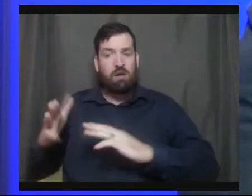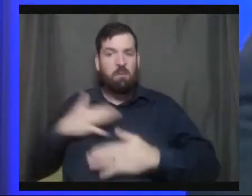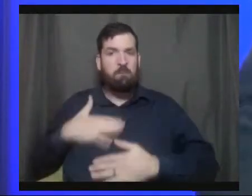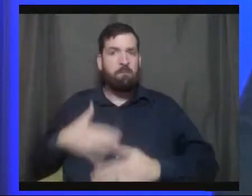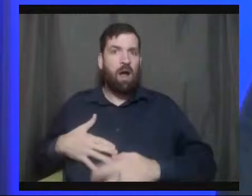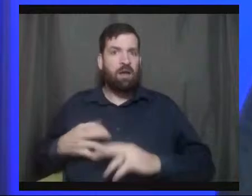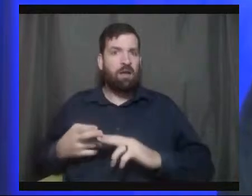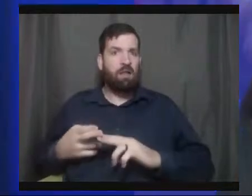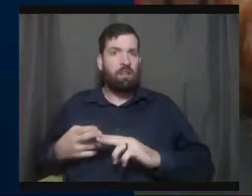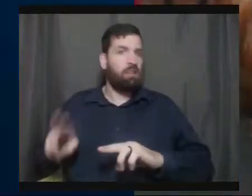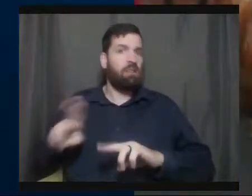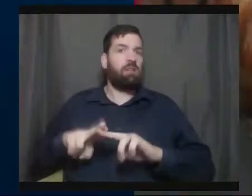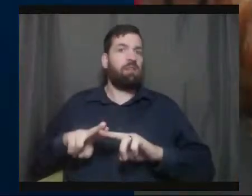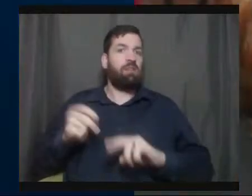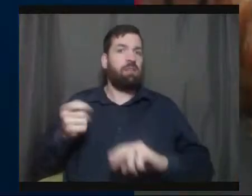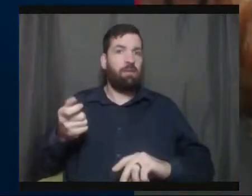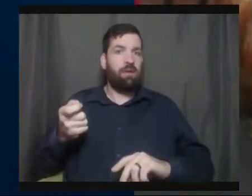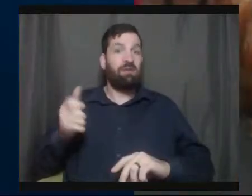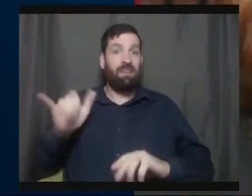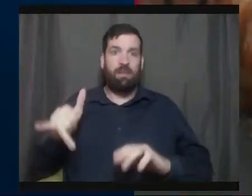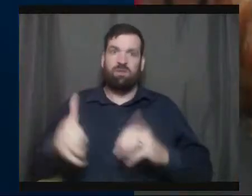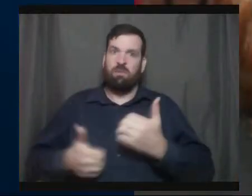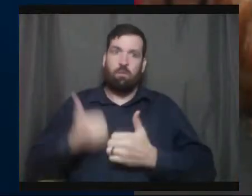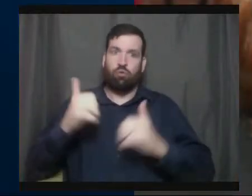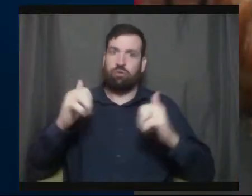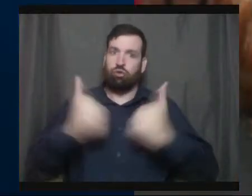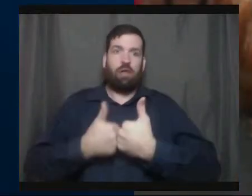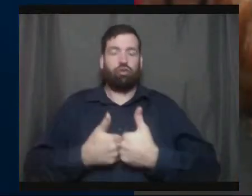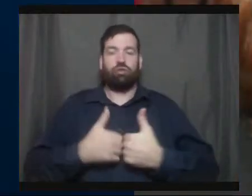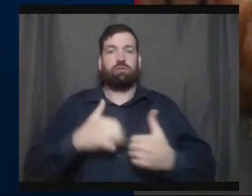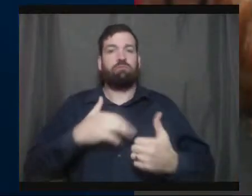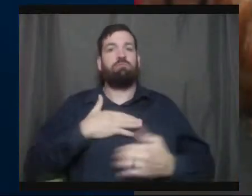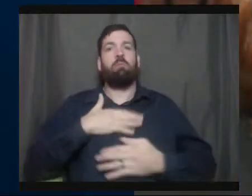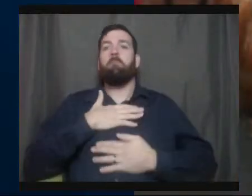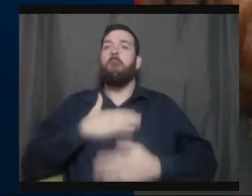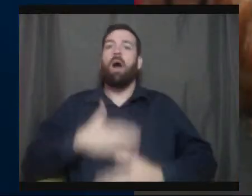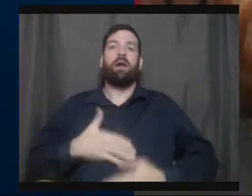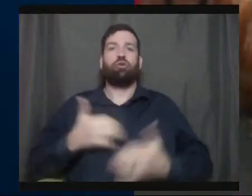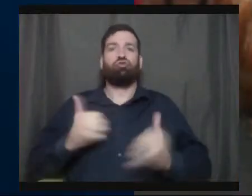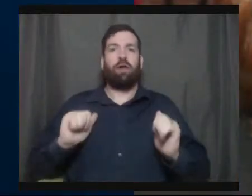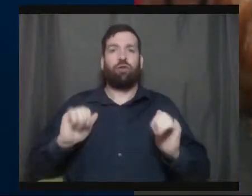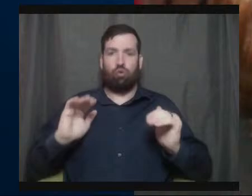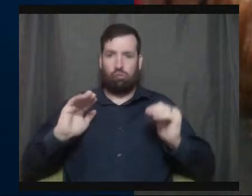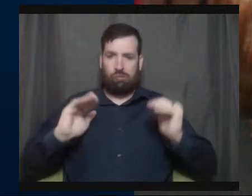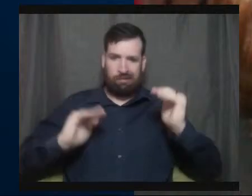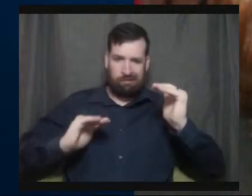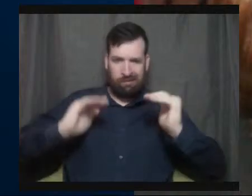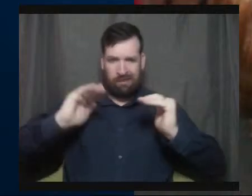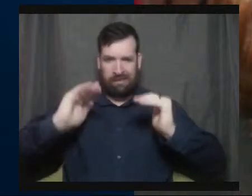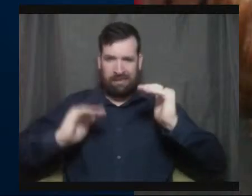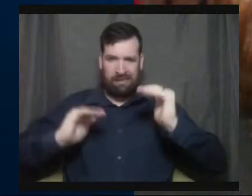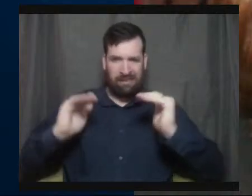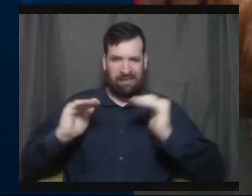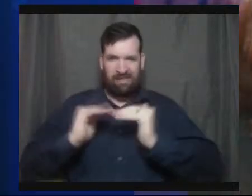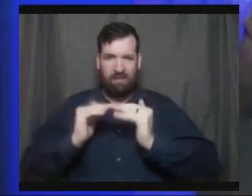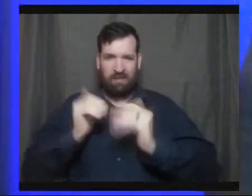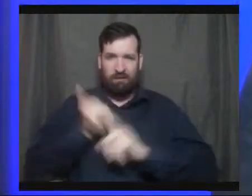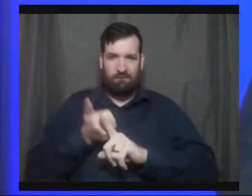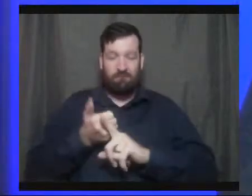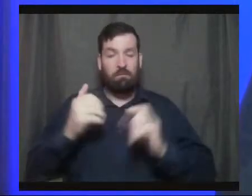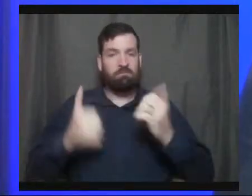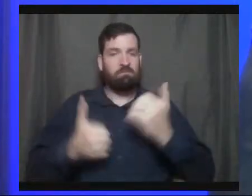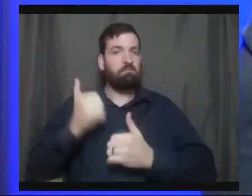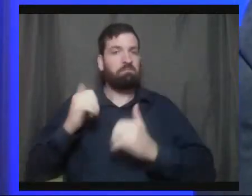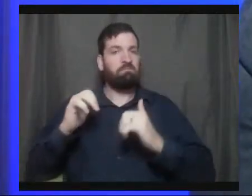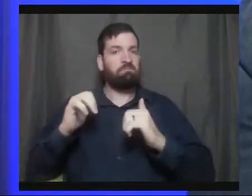little. So for me, that was the biggest challenge of my body trying to even out where it needs to be. So that's the biggest challenge so far. And